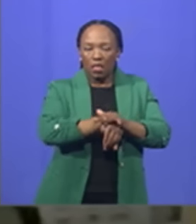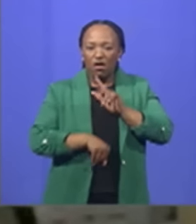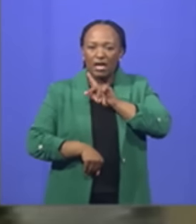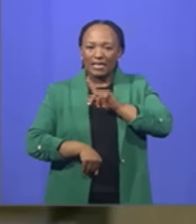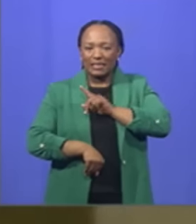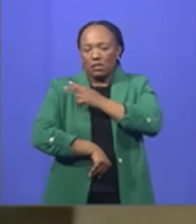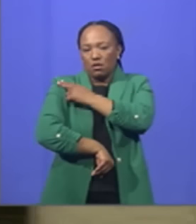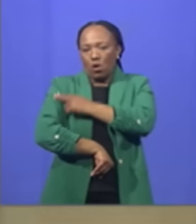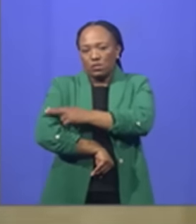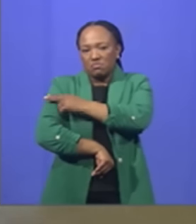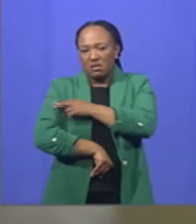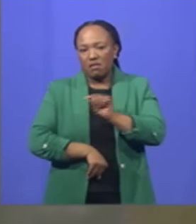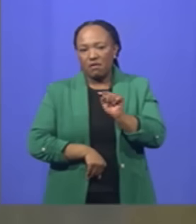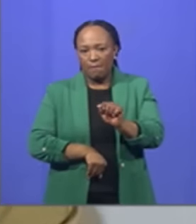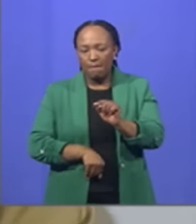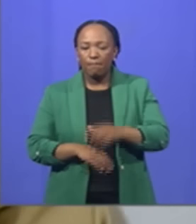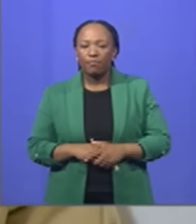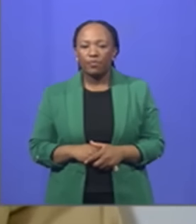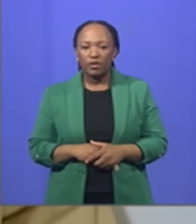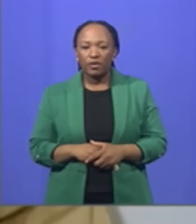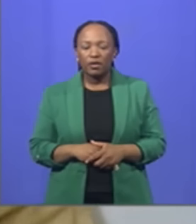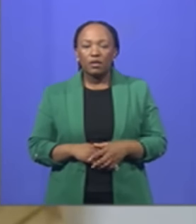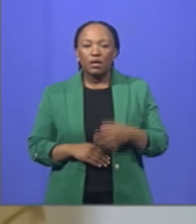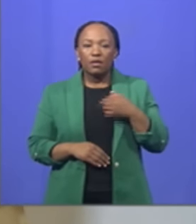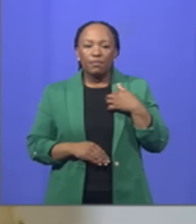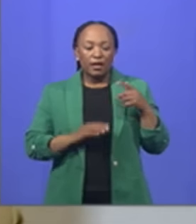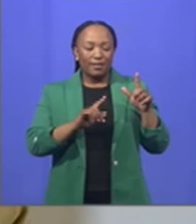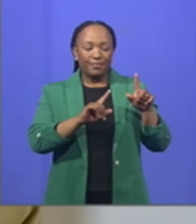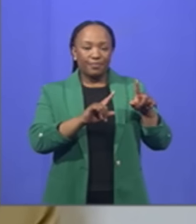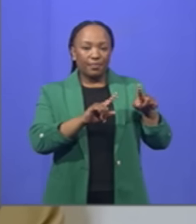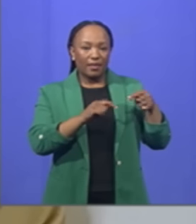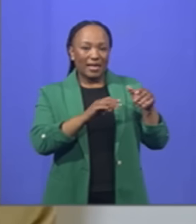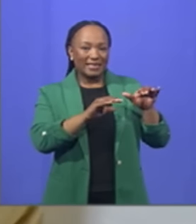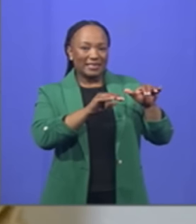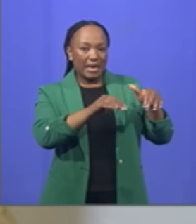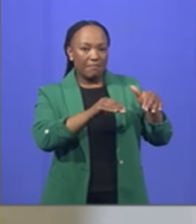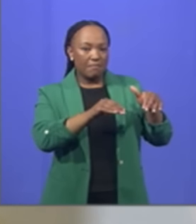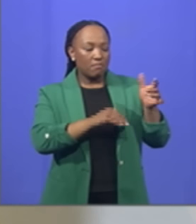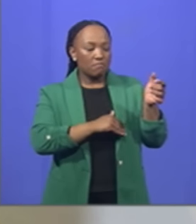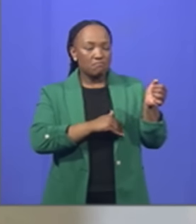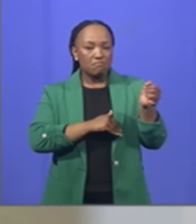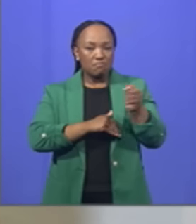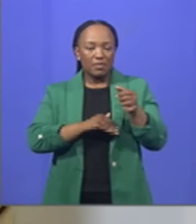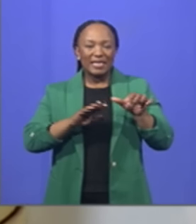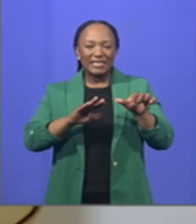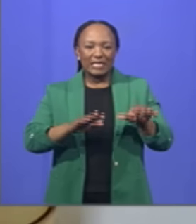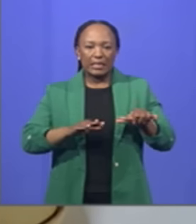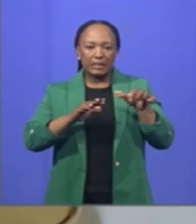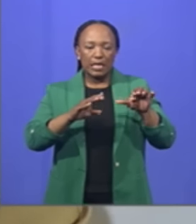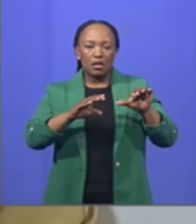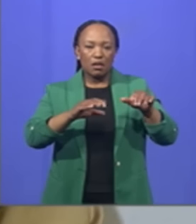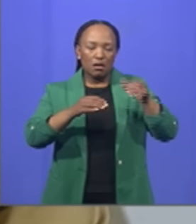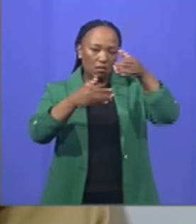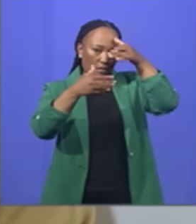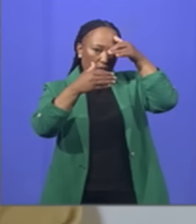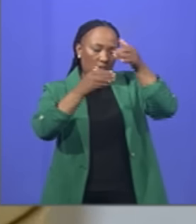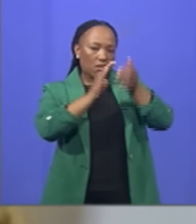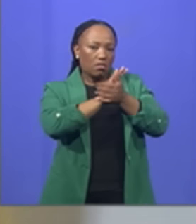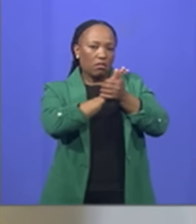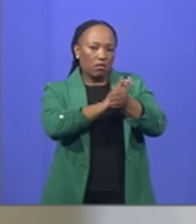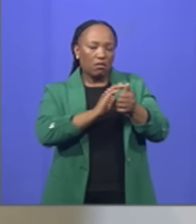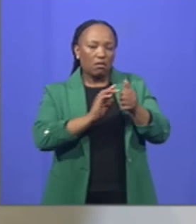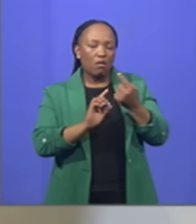KwaZulu-Natal. I have appointed a team of 16 experts. One of them is the Professor Somadoda Fikeni, he